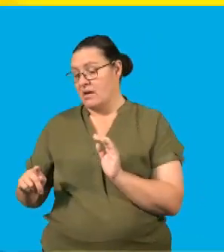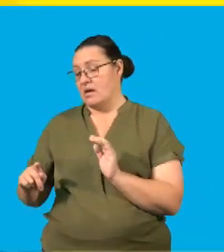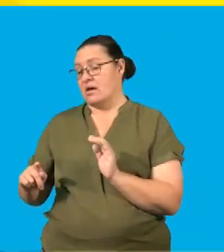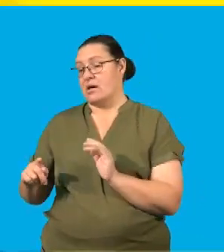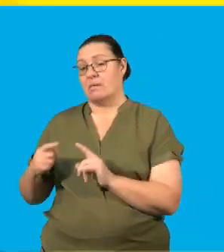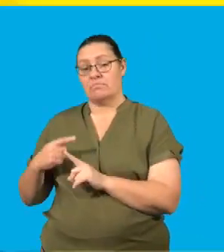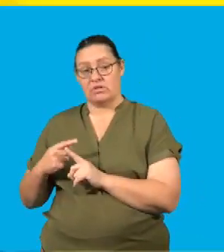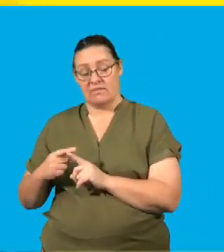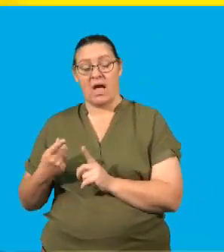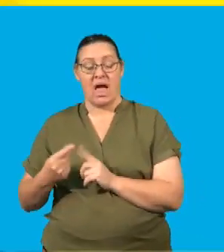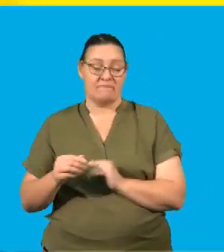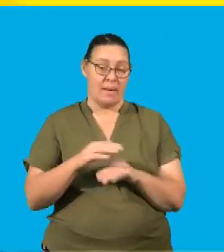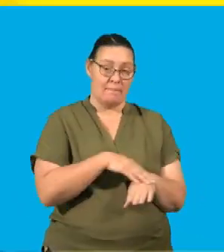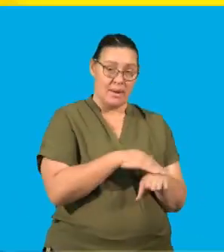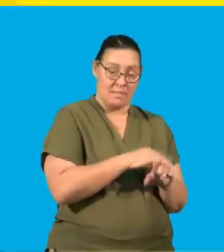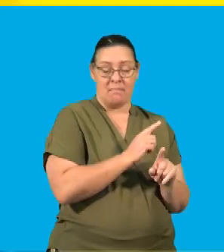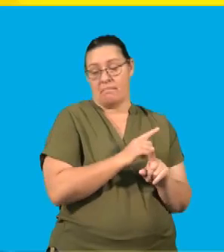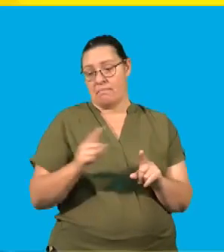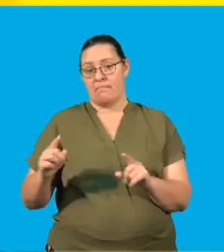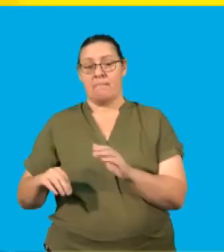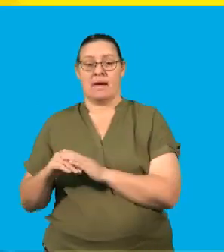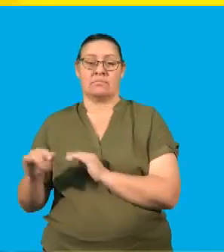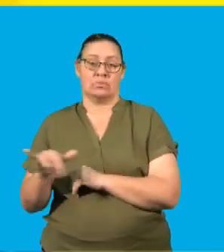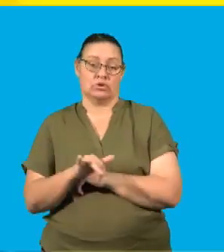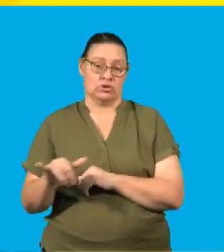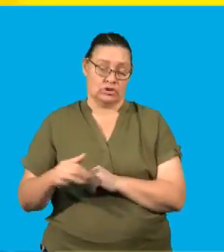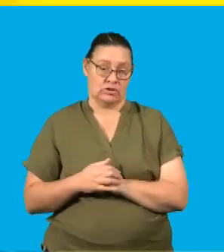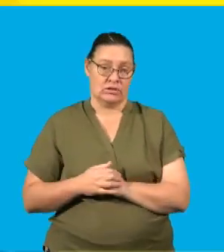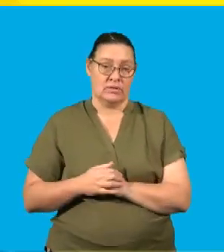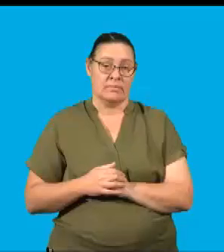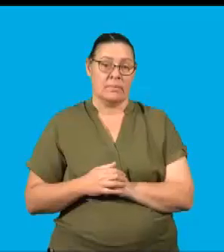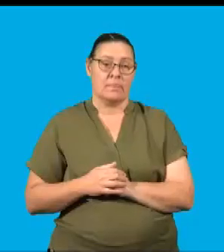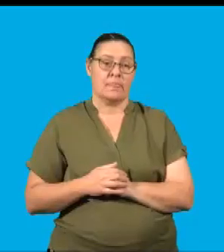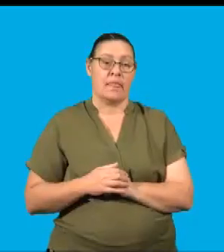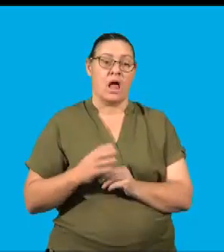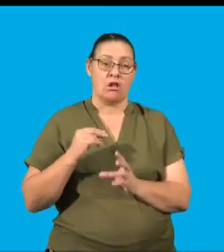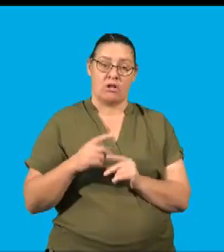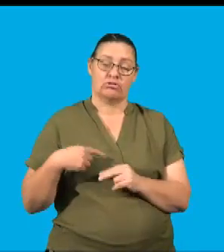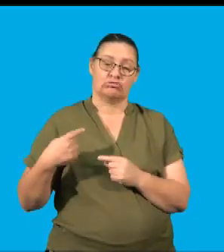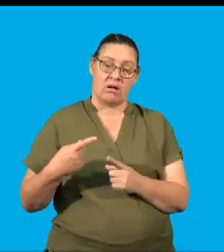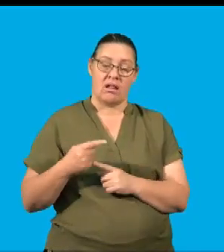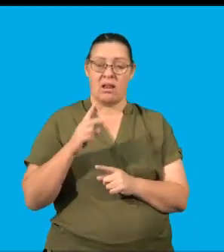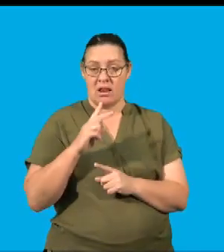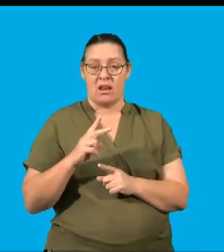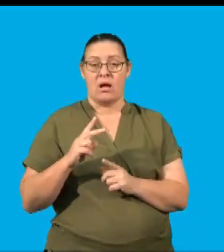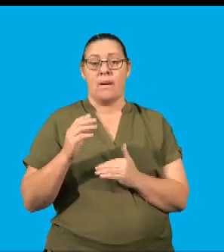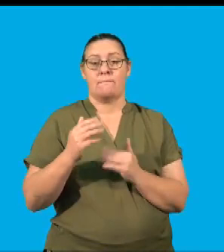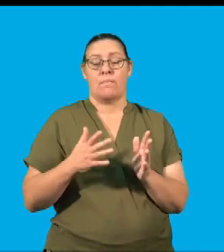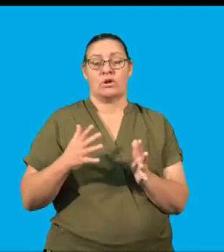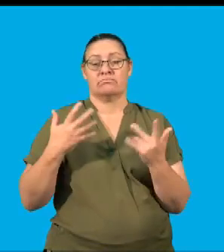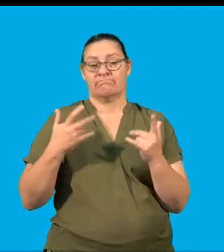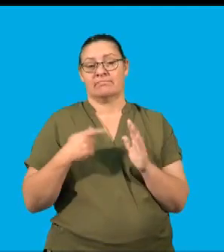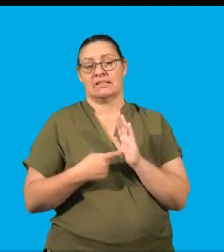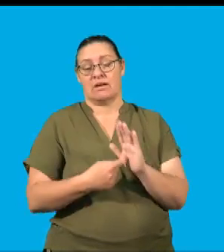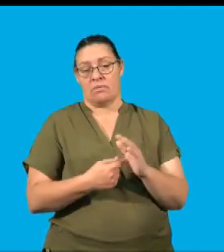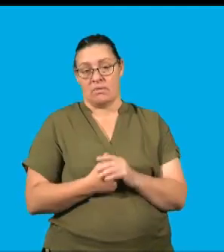data. Then you can see which one is your minimum, which one is your maximum. And learners struggle to identify the box and